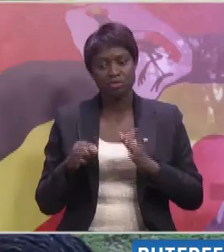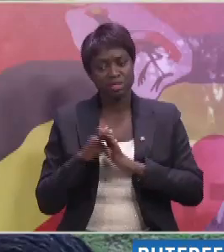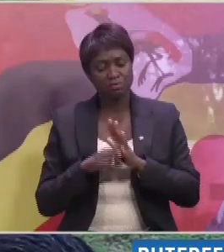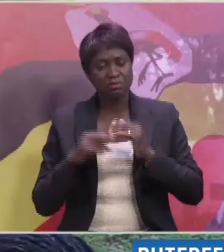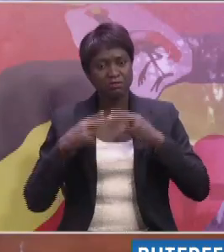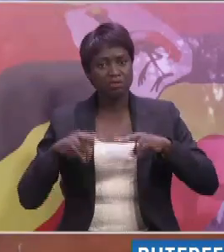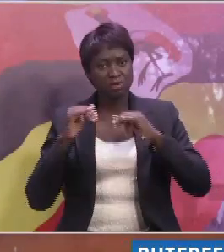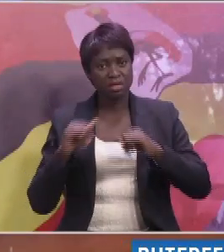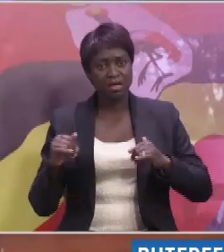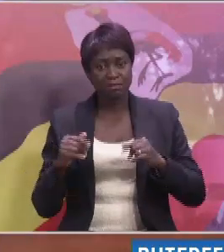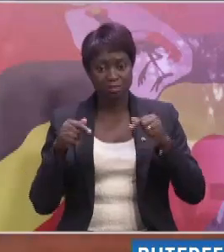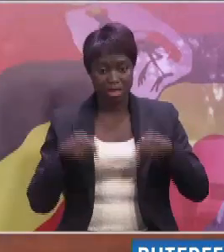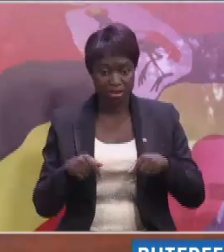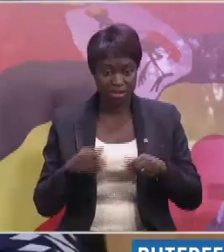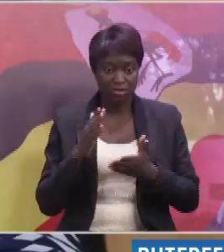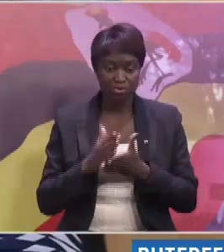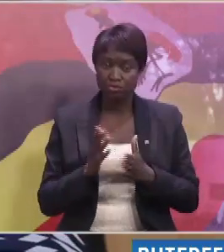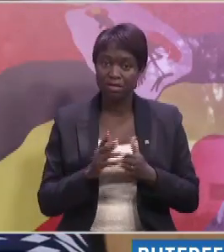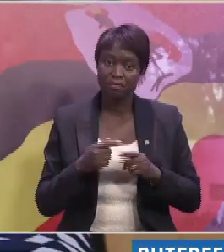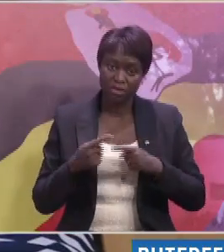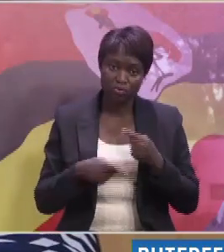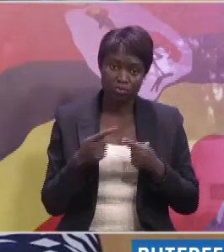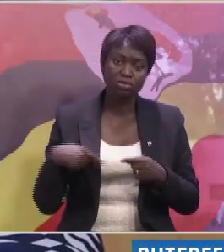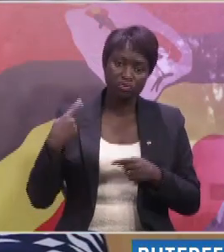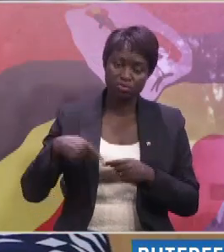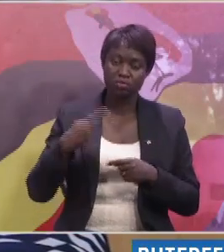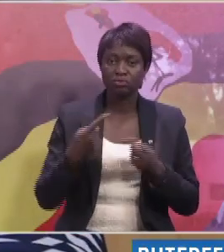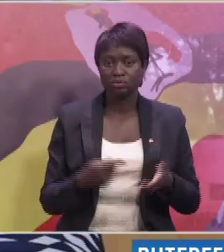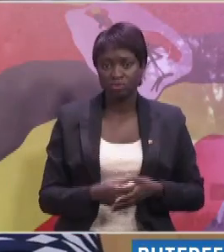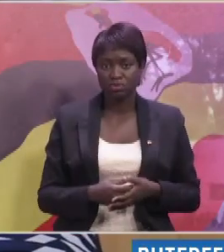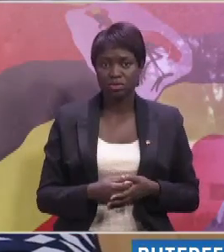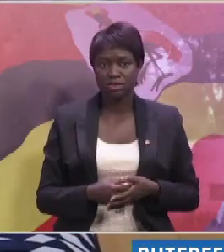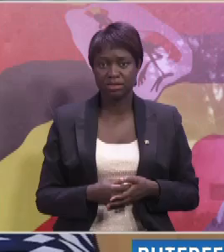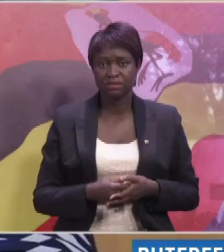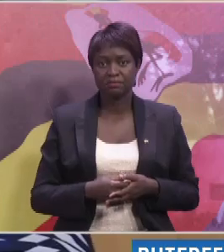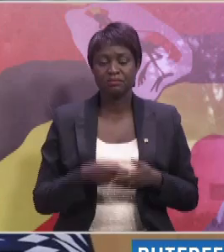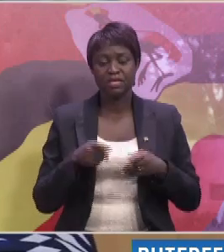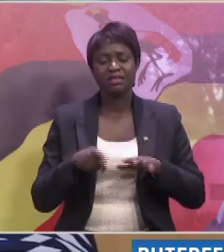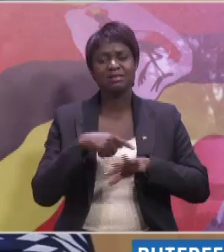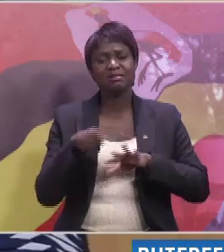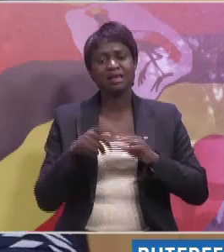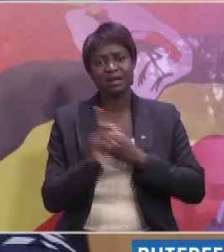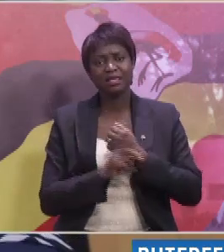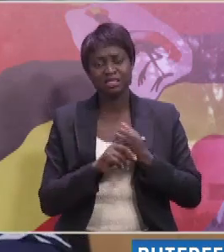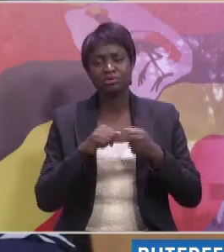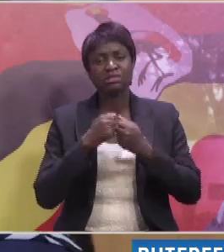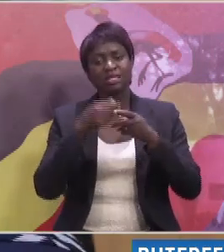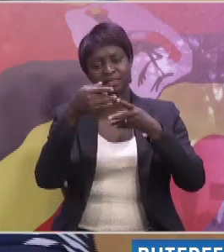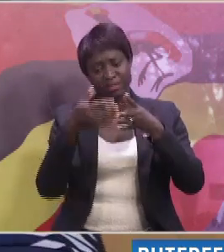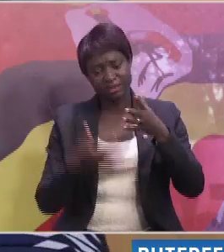egenda eddala mu maaso abantu babeere balamu. Kalangala has a district is challenge, has a face a number of